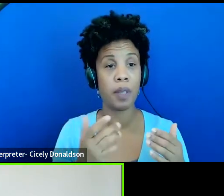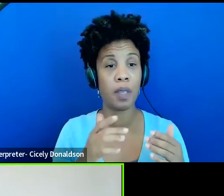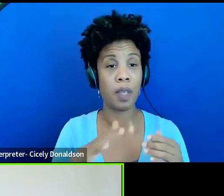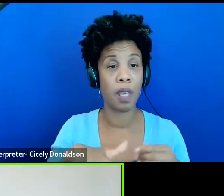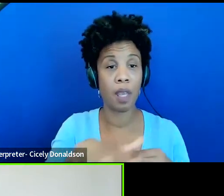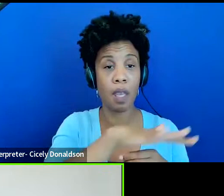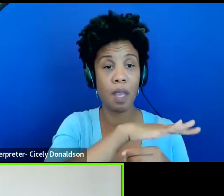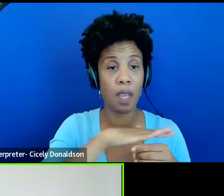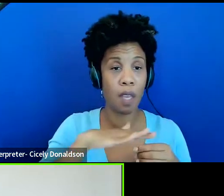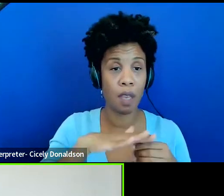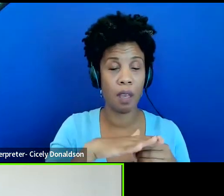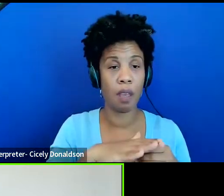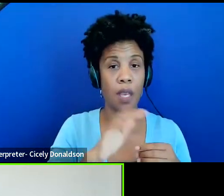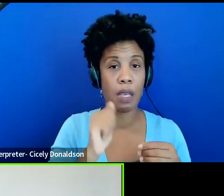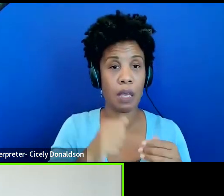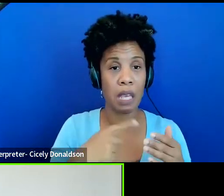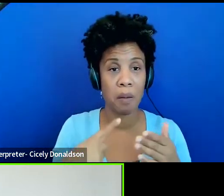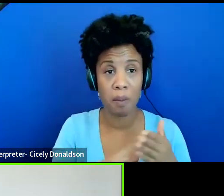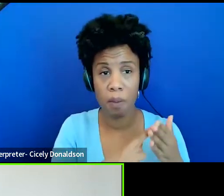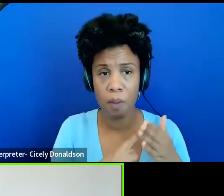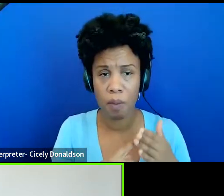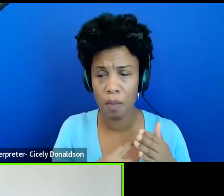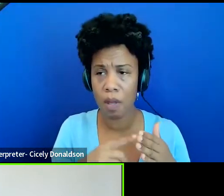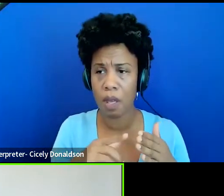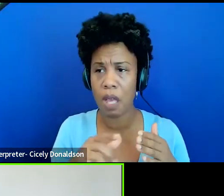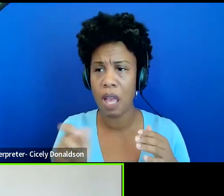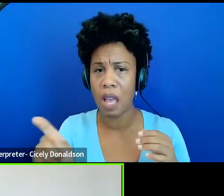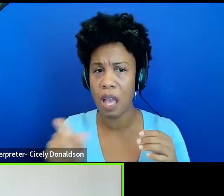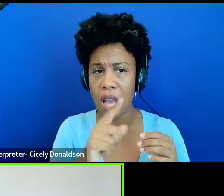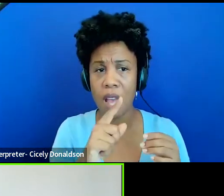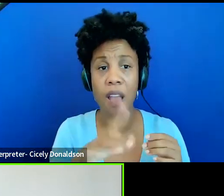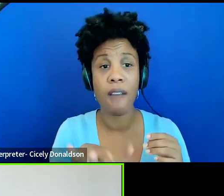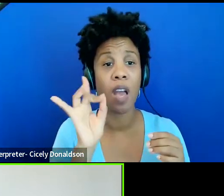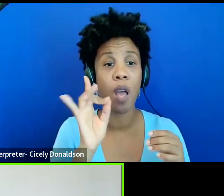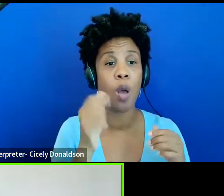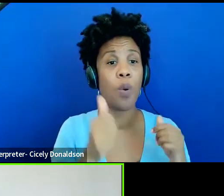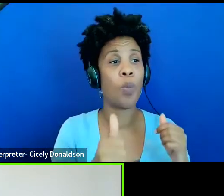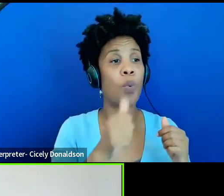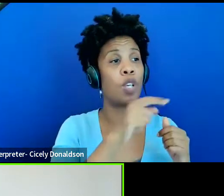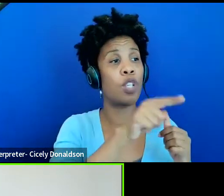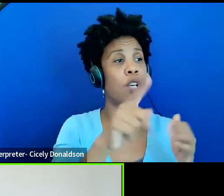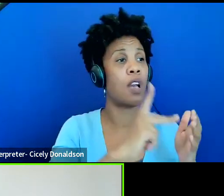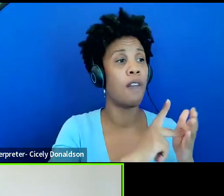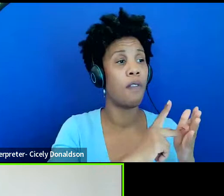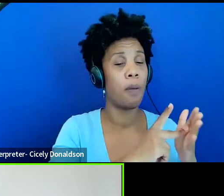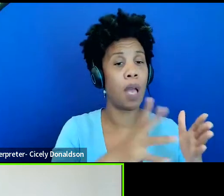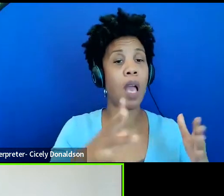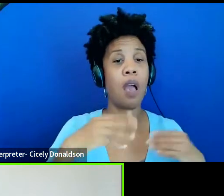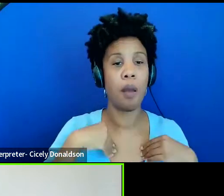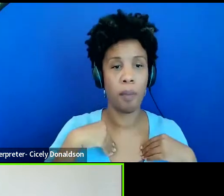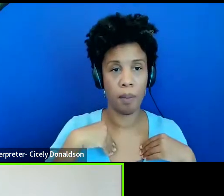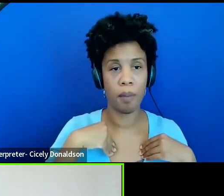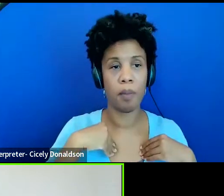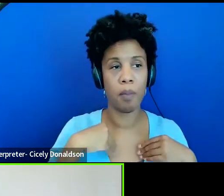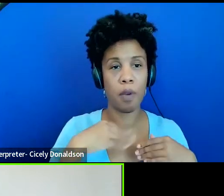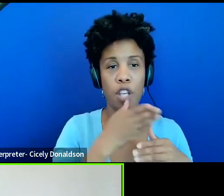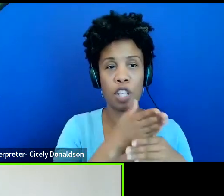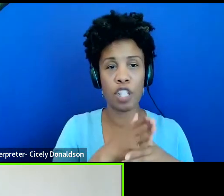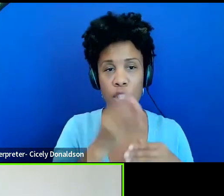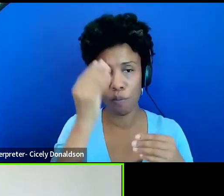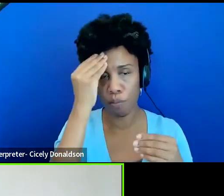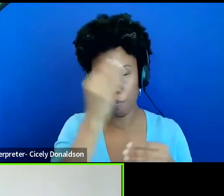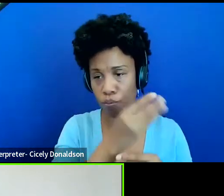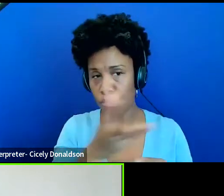be able to identify which pharmacies are on board. And so to be able to relay that information to